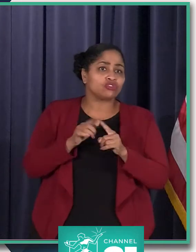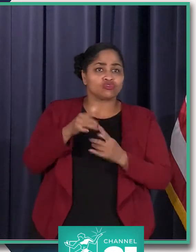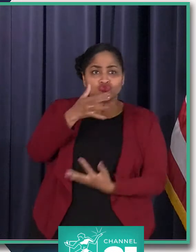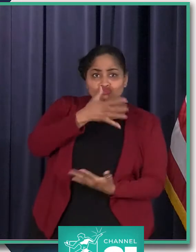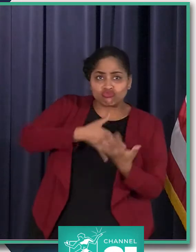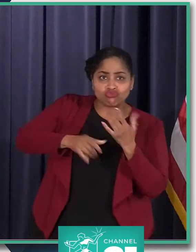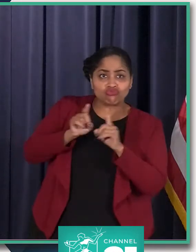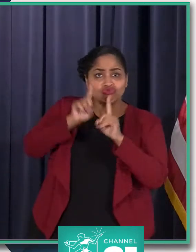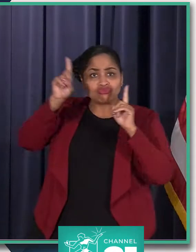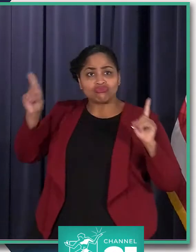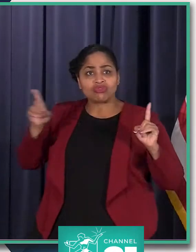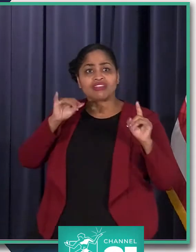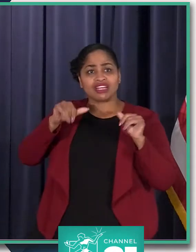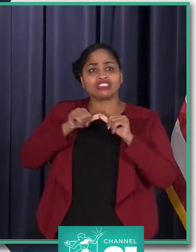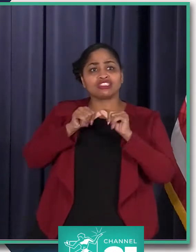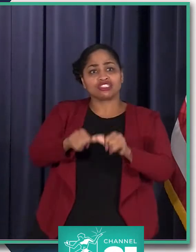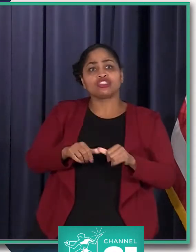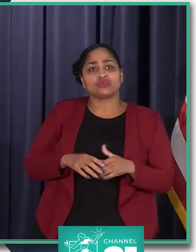that's continuing.